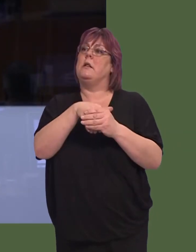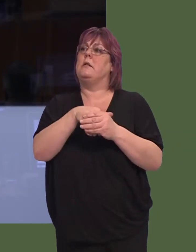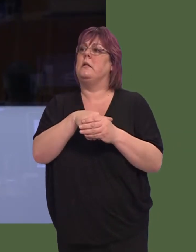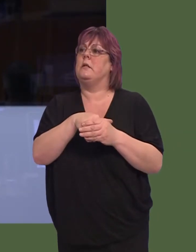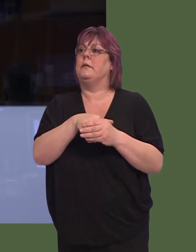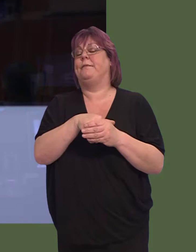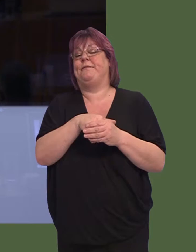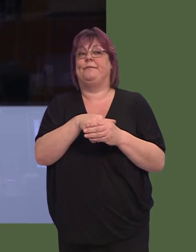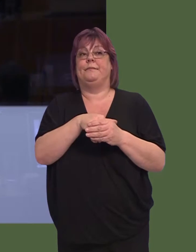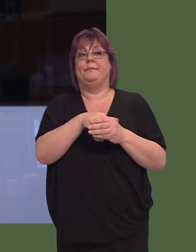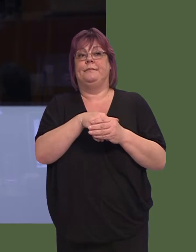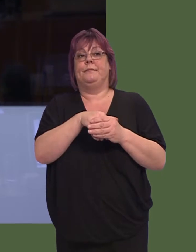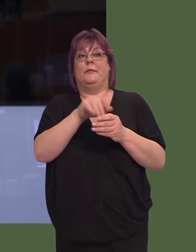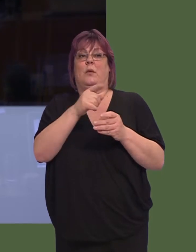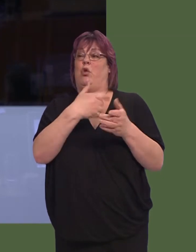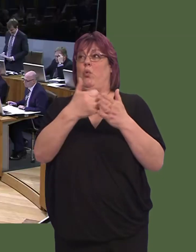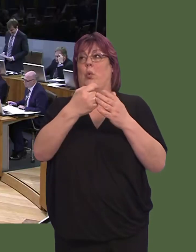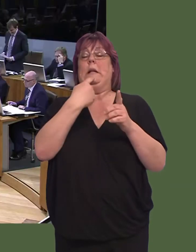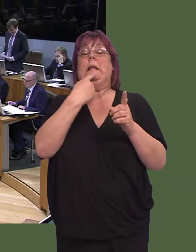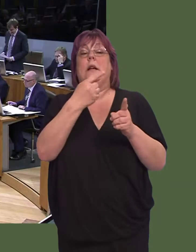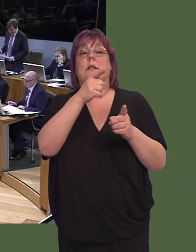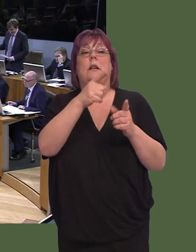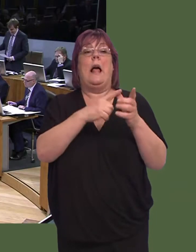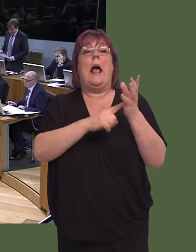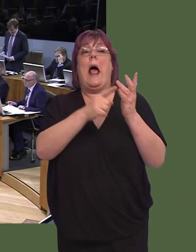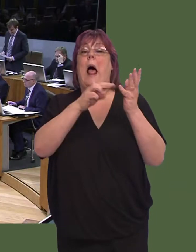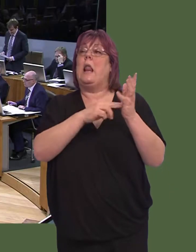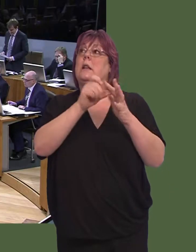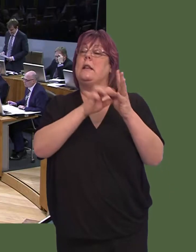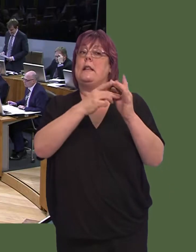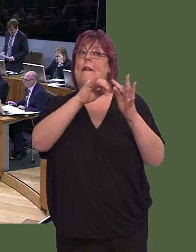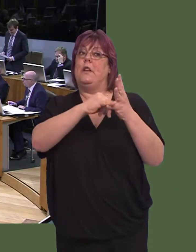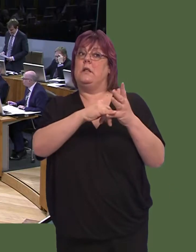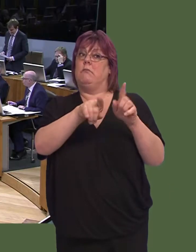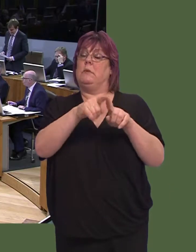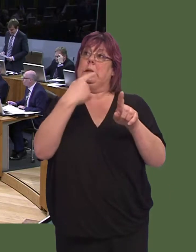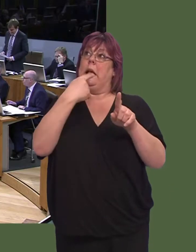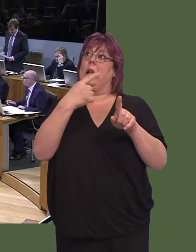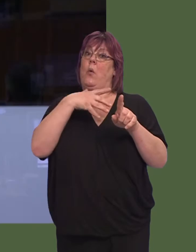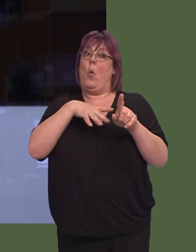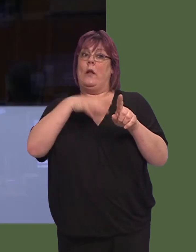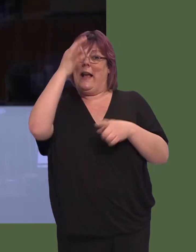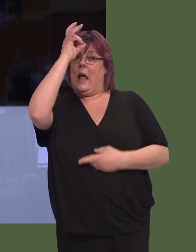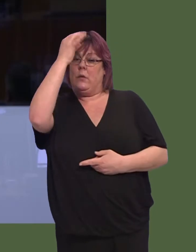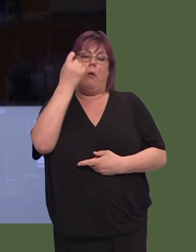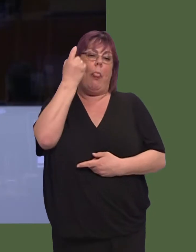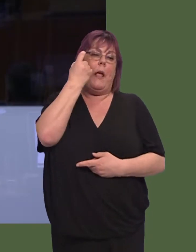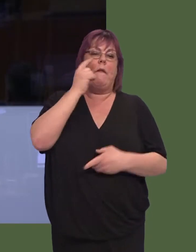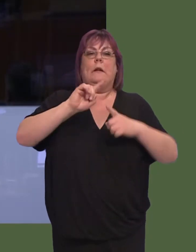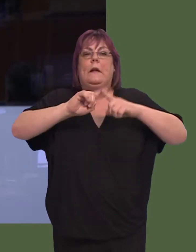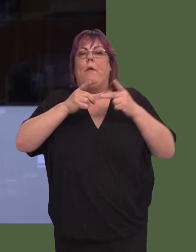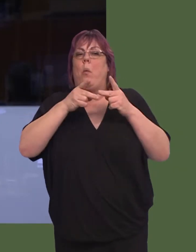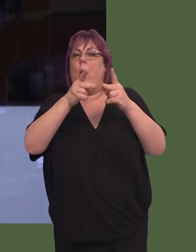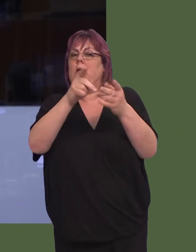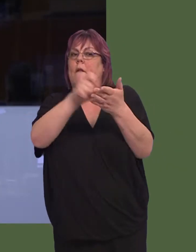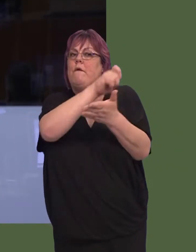usual pearls of wisdom we've come to expect from my friend Alan Davies. Alan Davies has also said that he wants councils to pilot